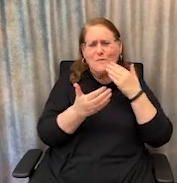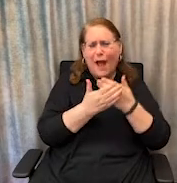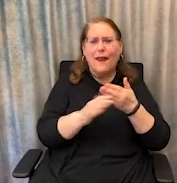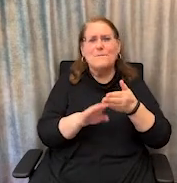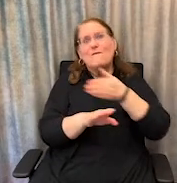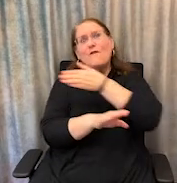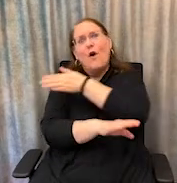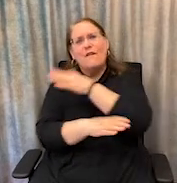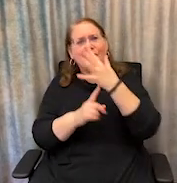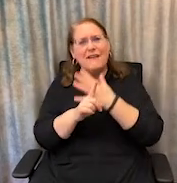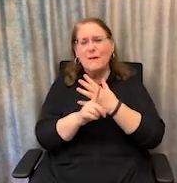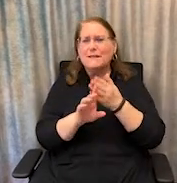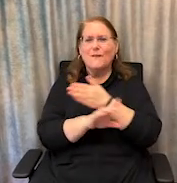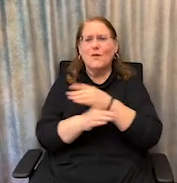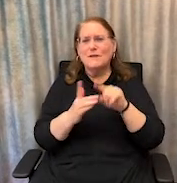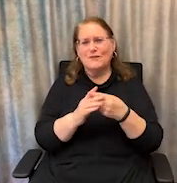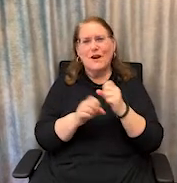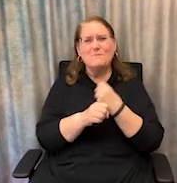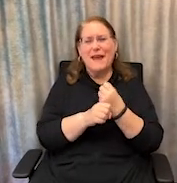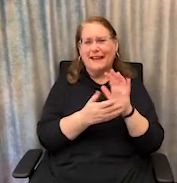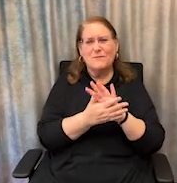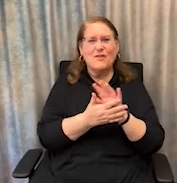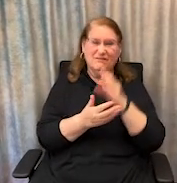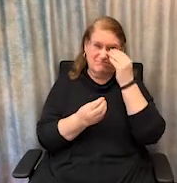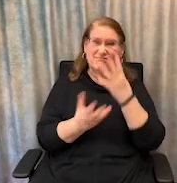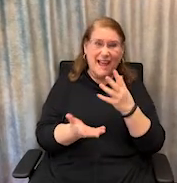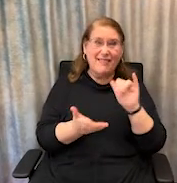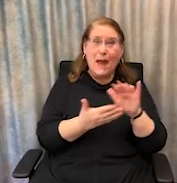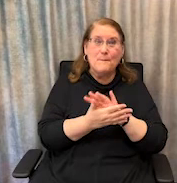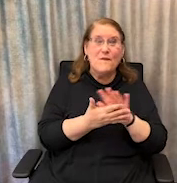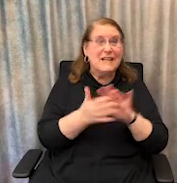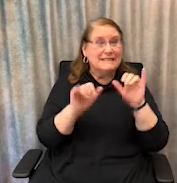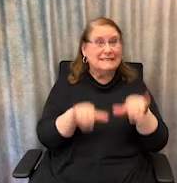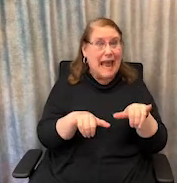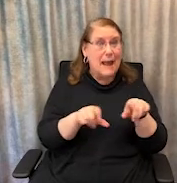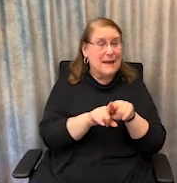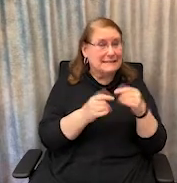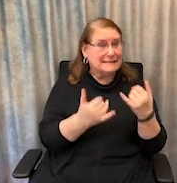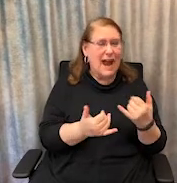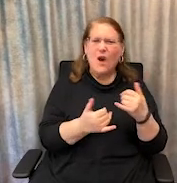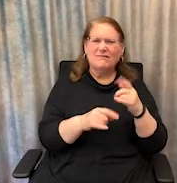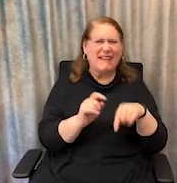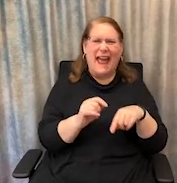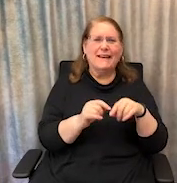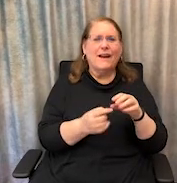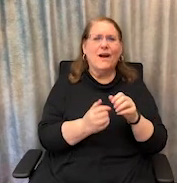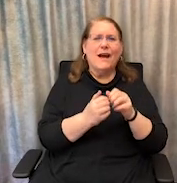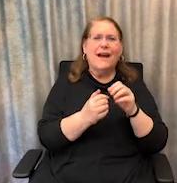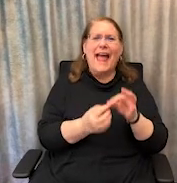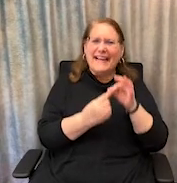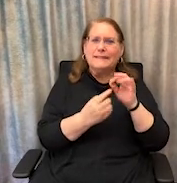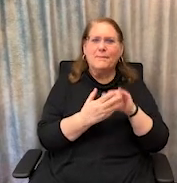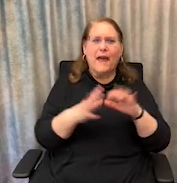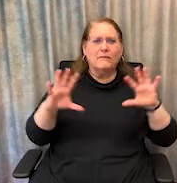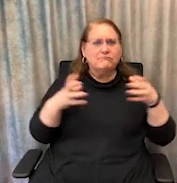So one can really say that the film wouldn't be the way it is if we hadn't gotten along so well and spent so much